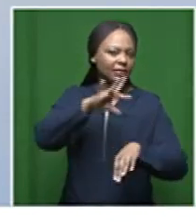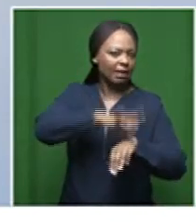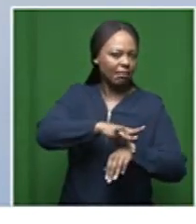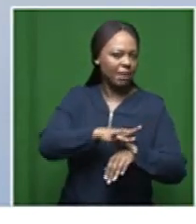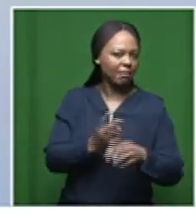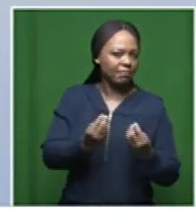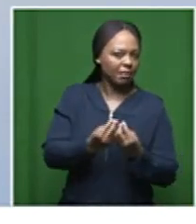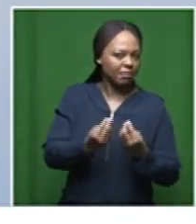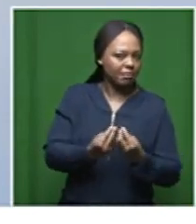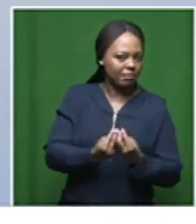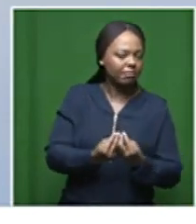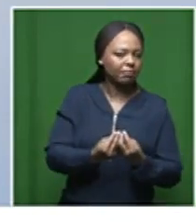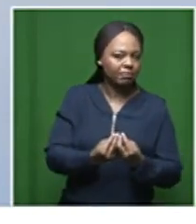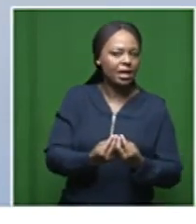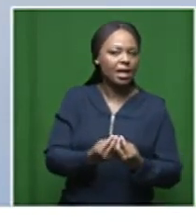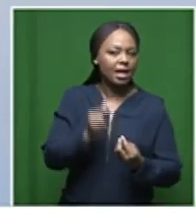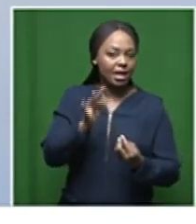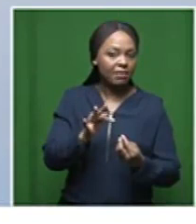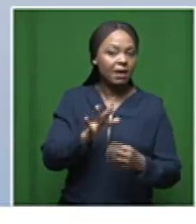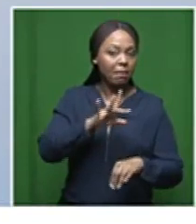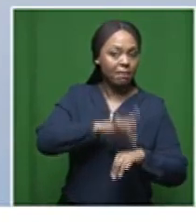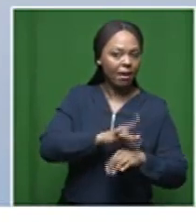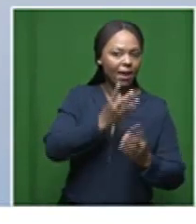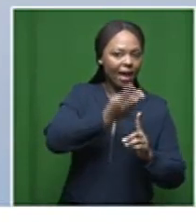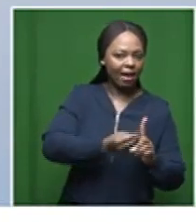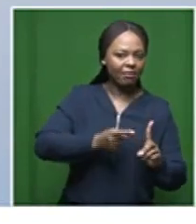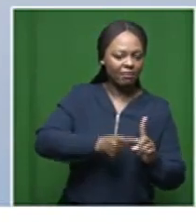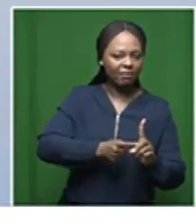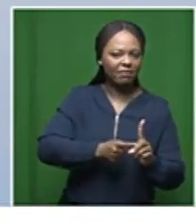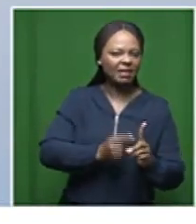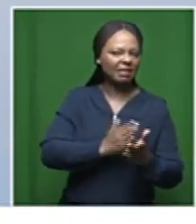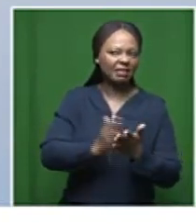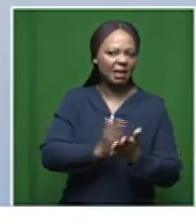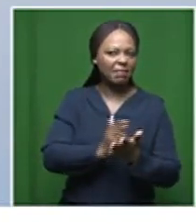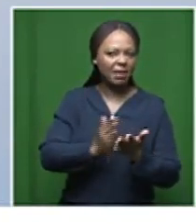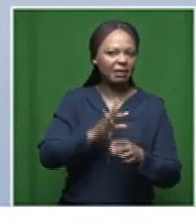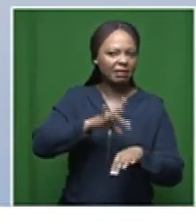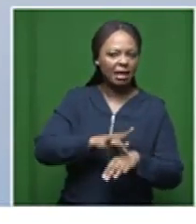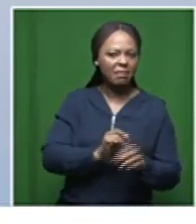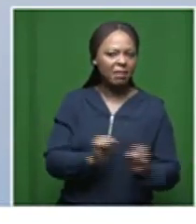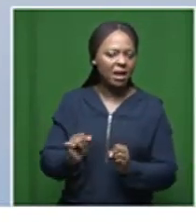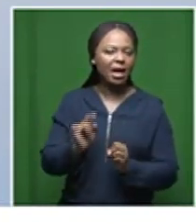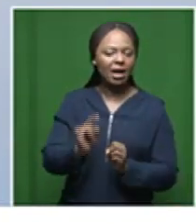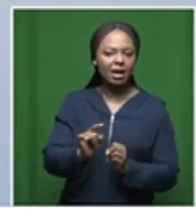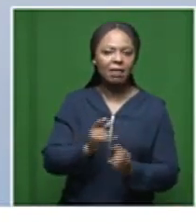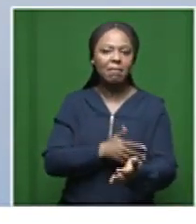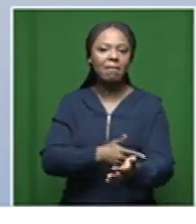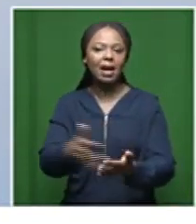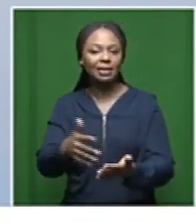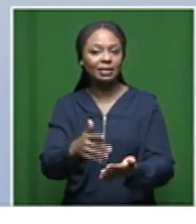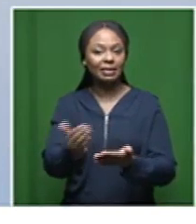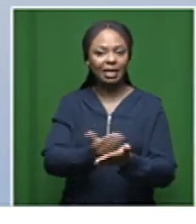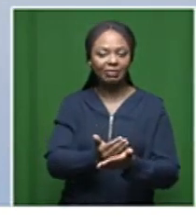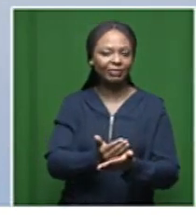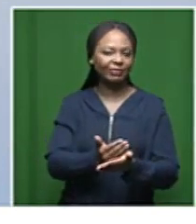conditions that would make it unsafe for them to donate, or whether they might have been exposed to any medical or any condition or